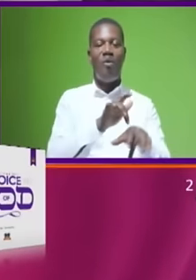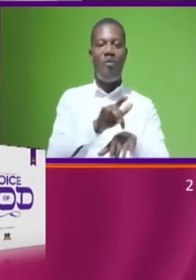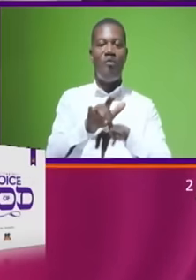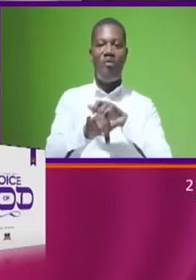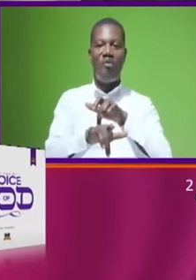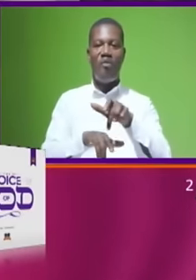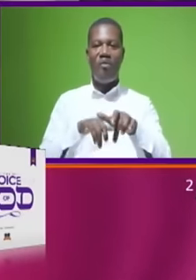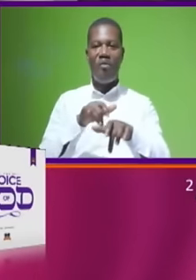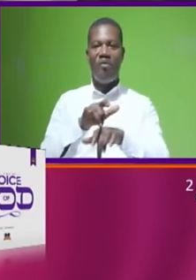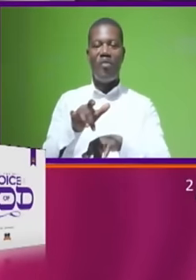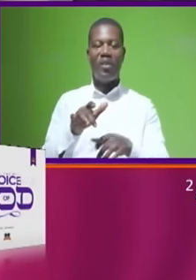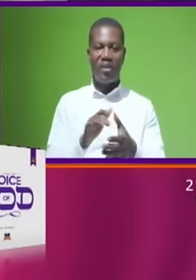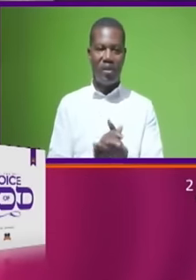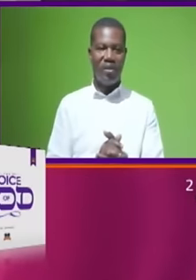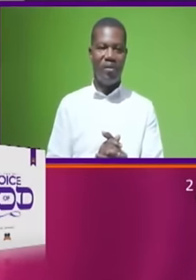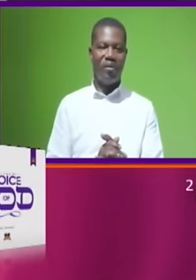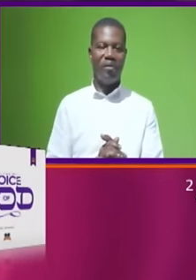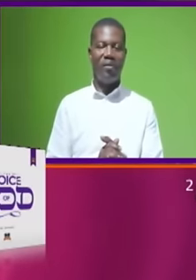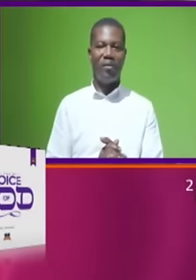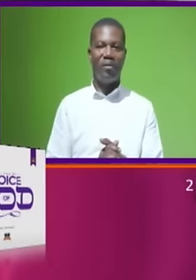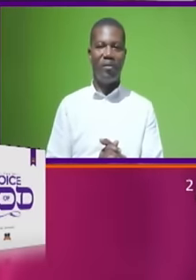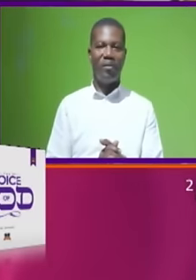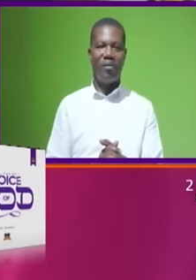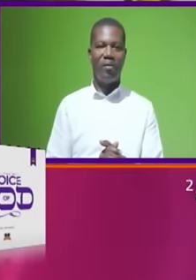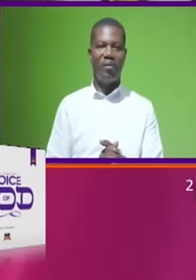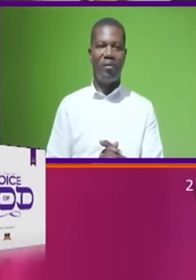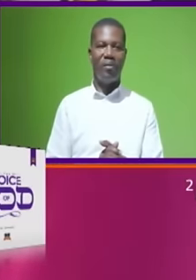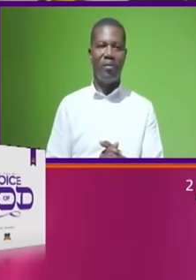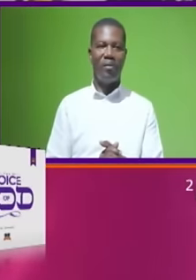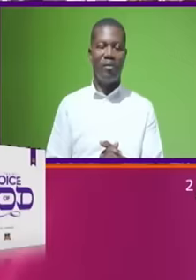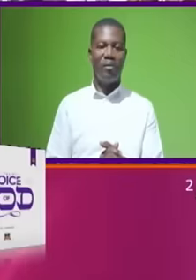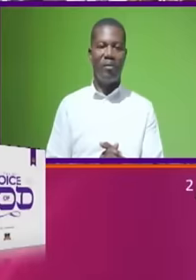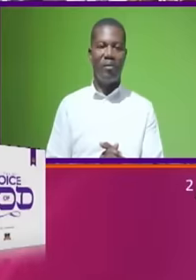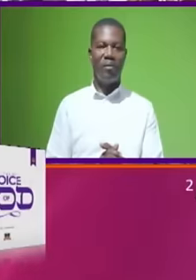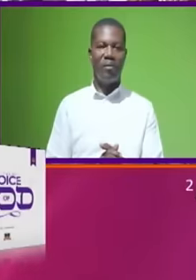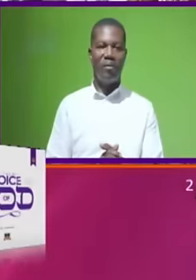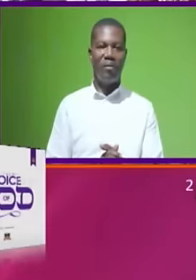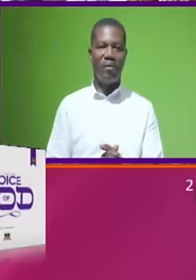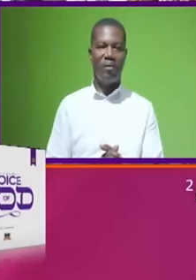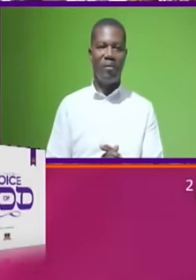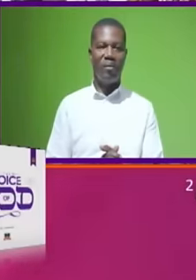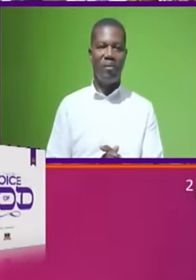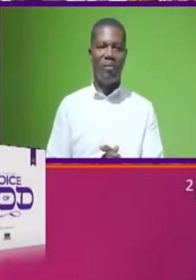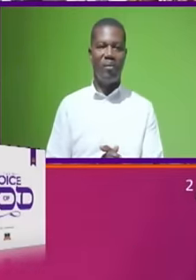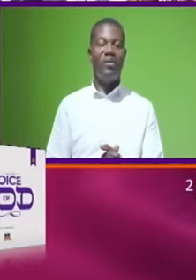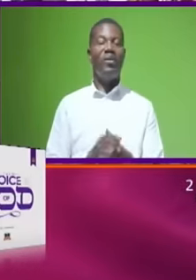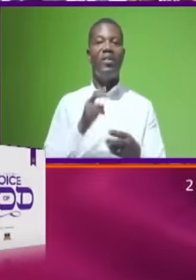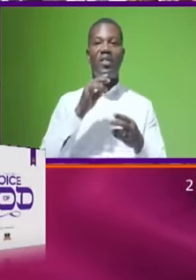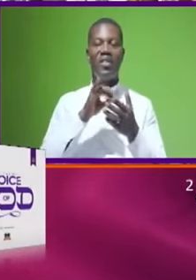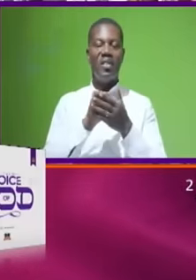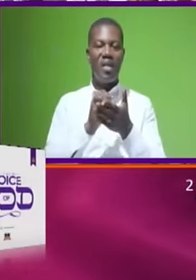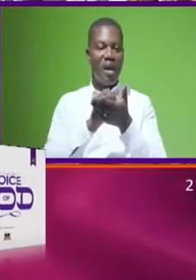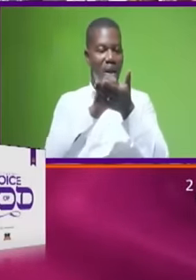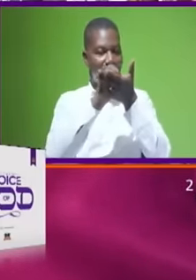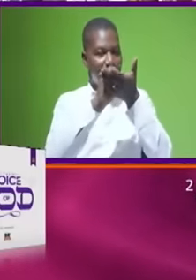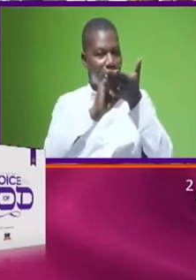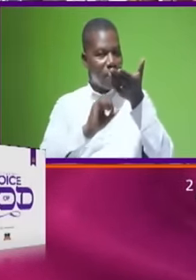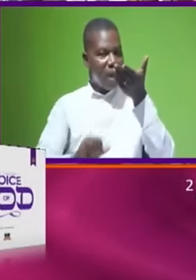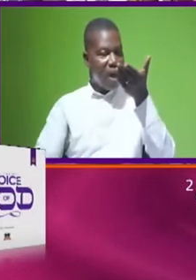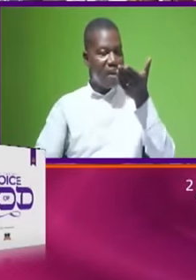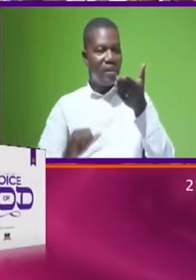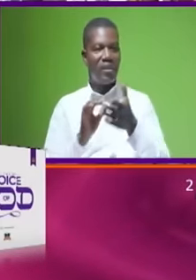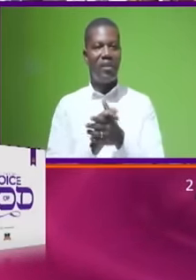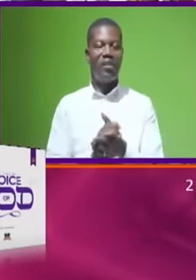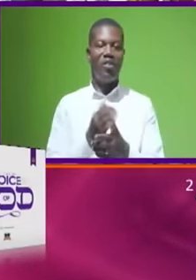And laid it at the apostles' feet. Yes. Verse 2. Uh-huh. Now, oye, etra dienu bi siye.